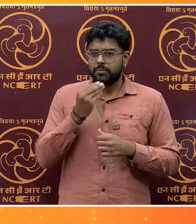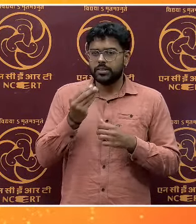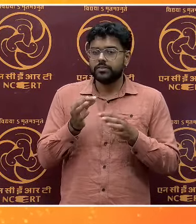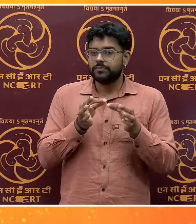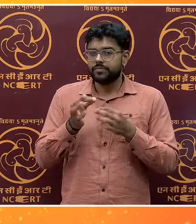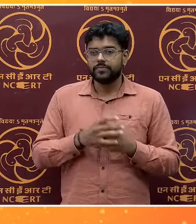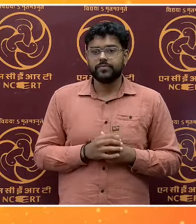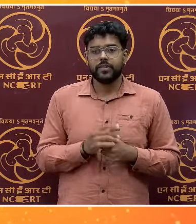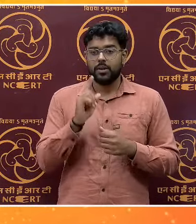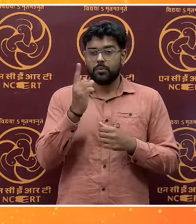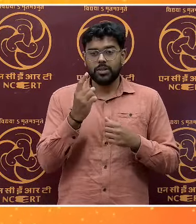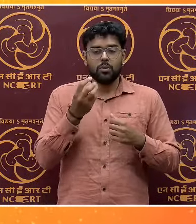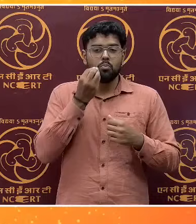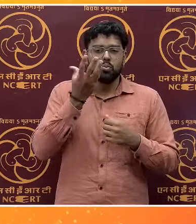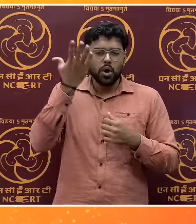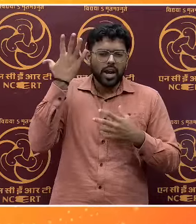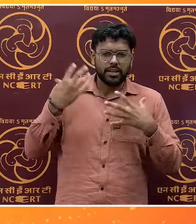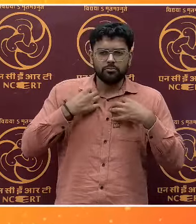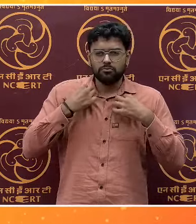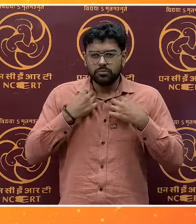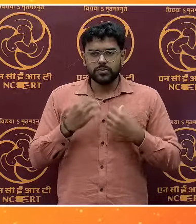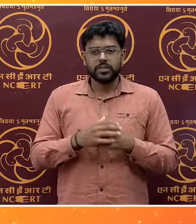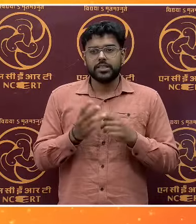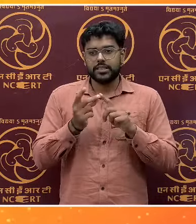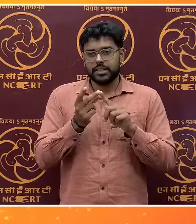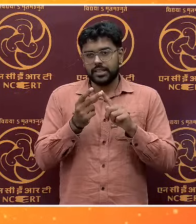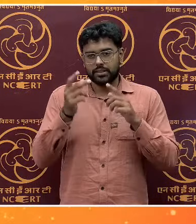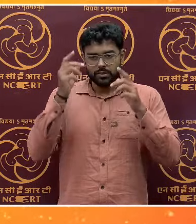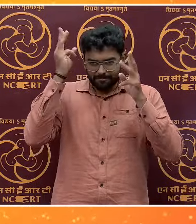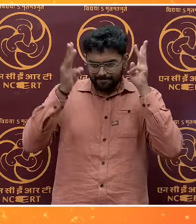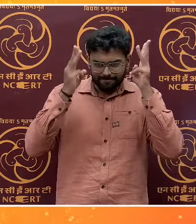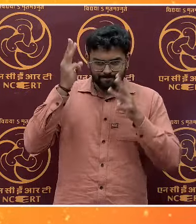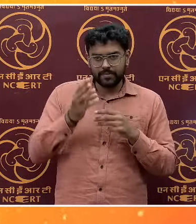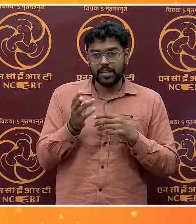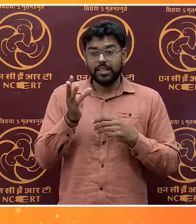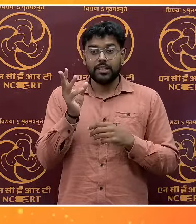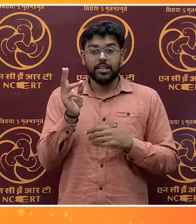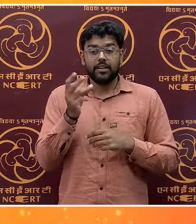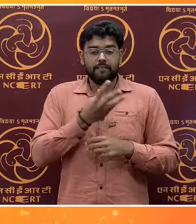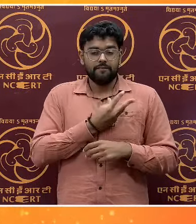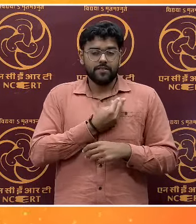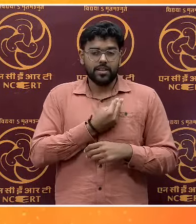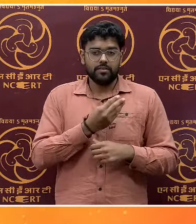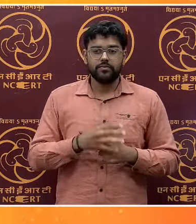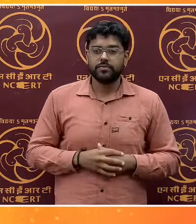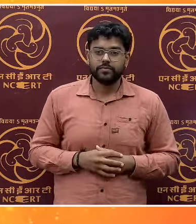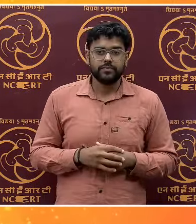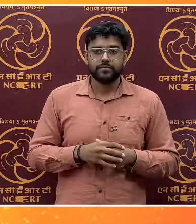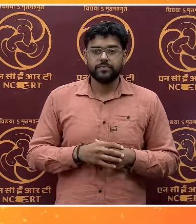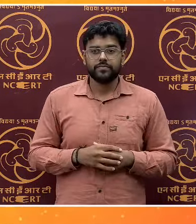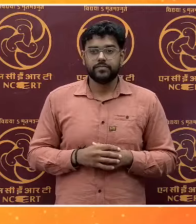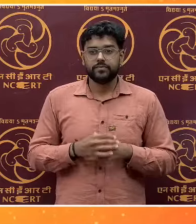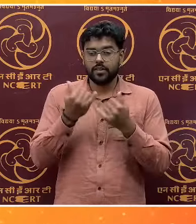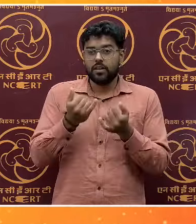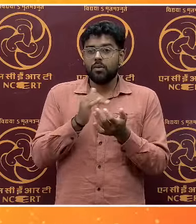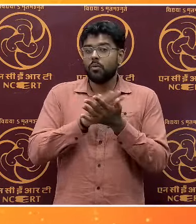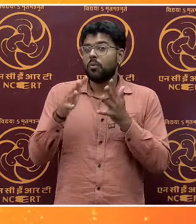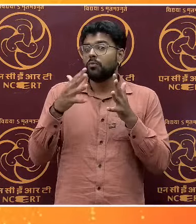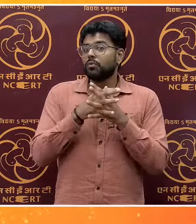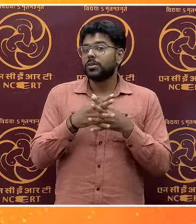the keywords are ragged, anxious, timid. And then we have homework